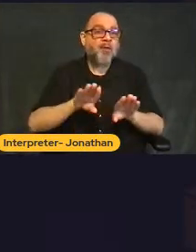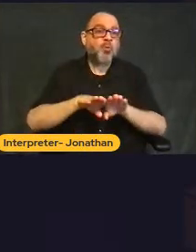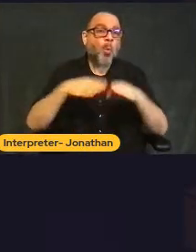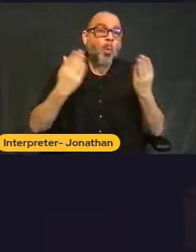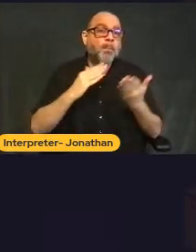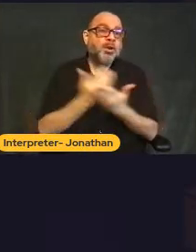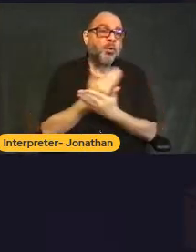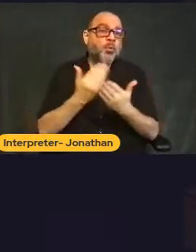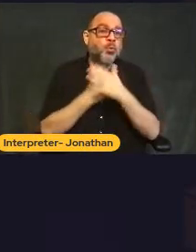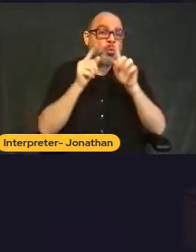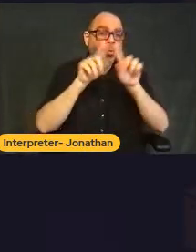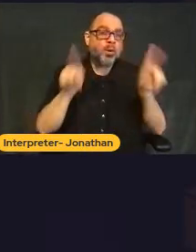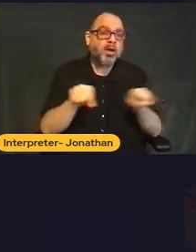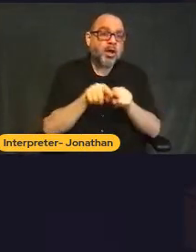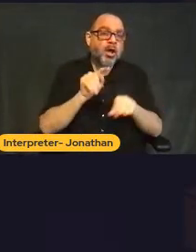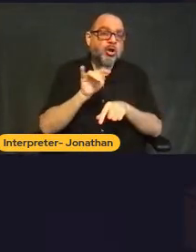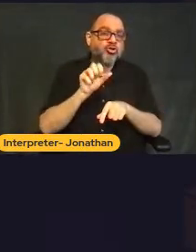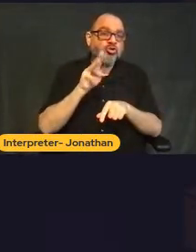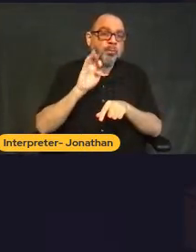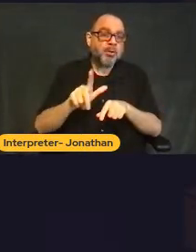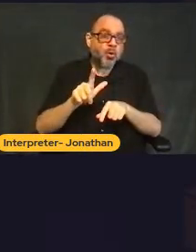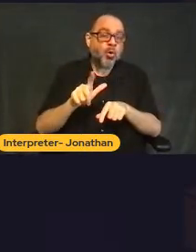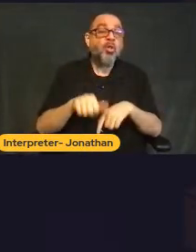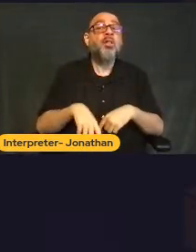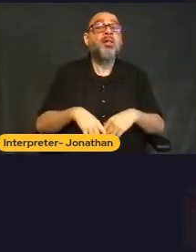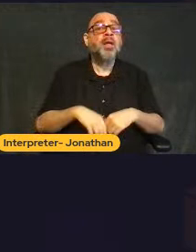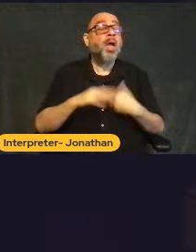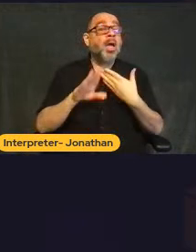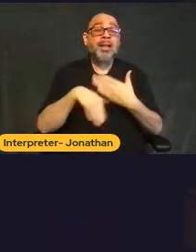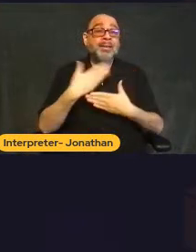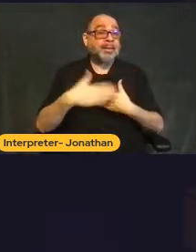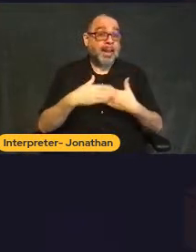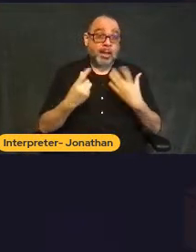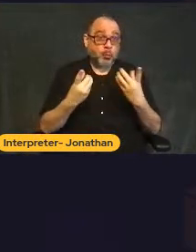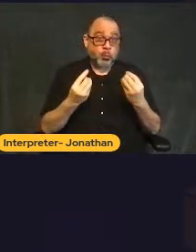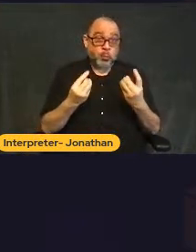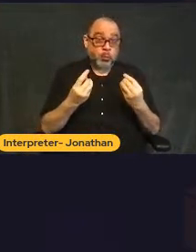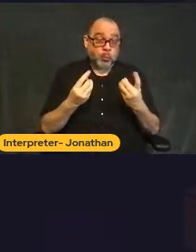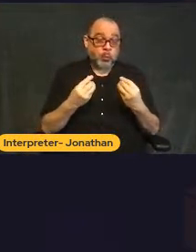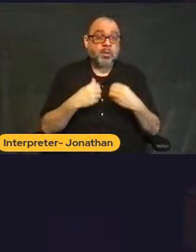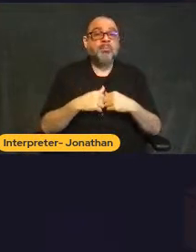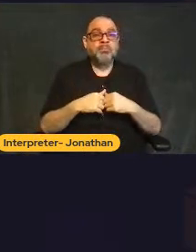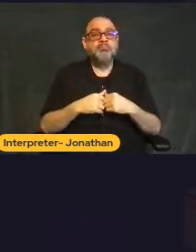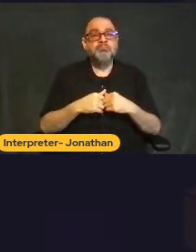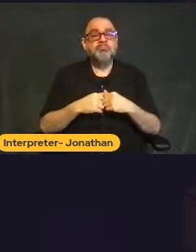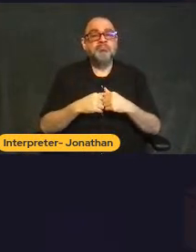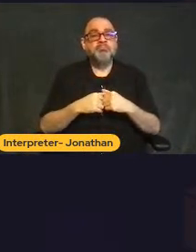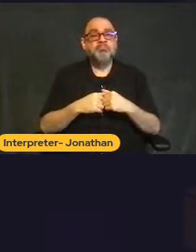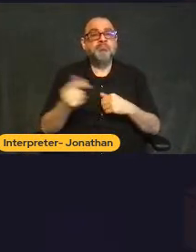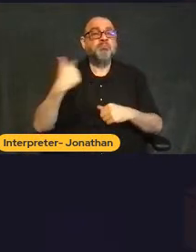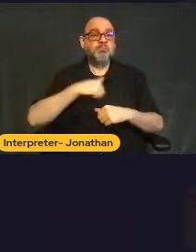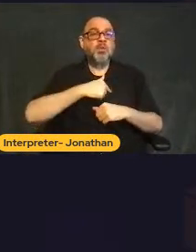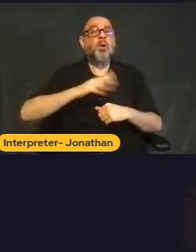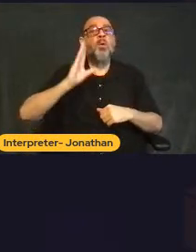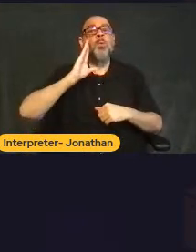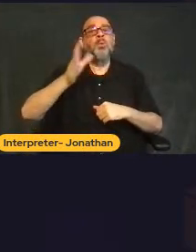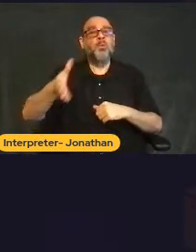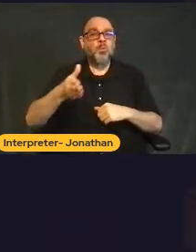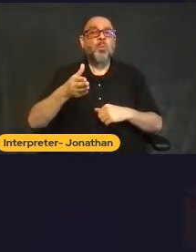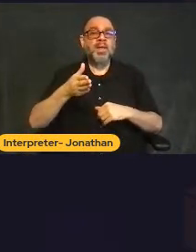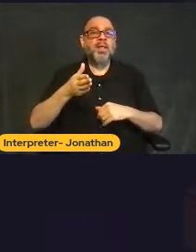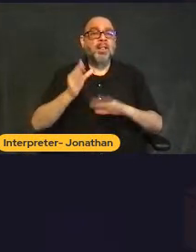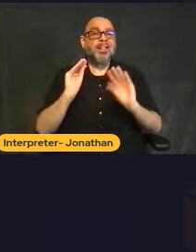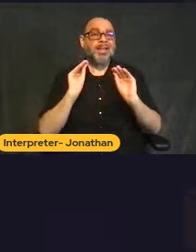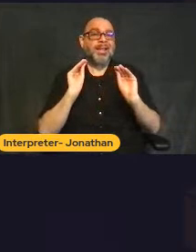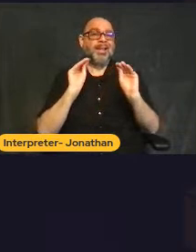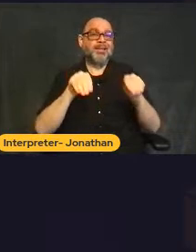terminal. And the next thing that we will be doing is we will install